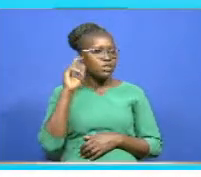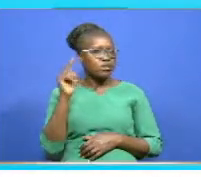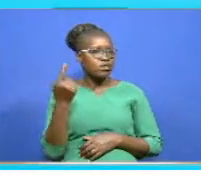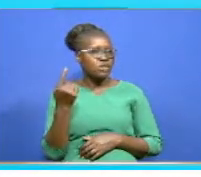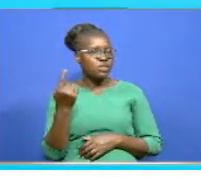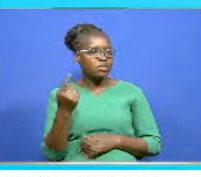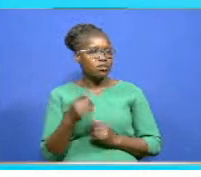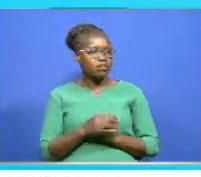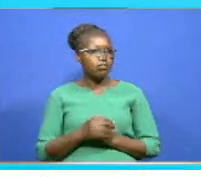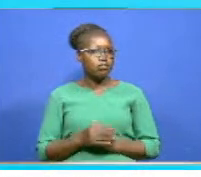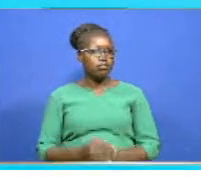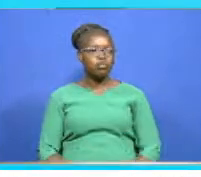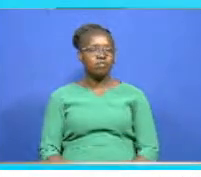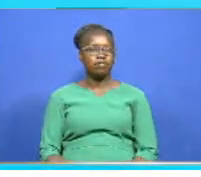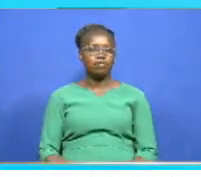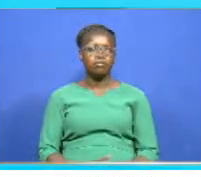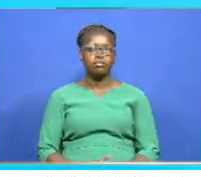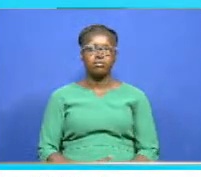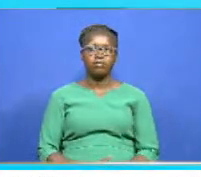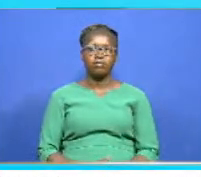this live discussion.